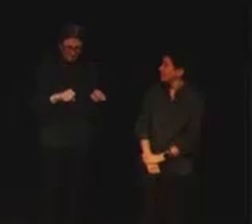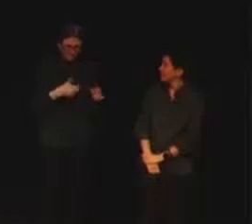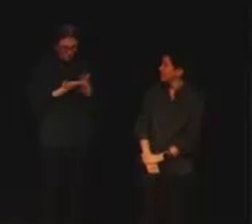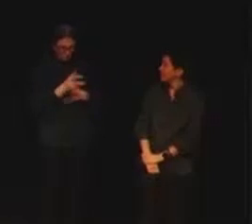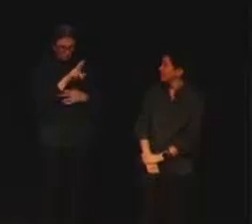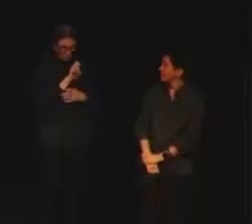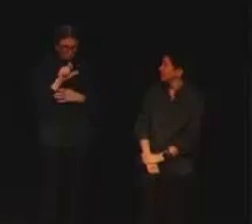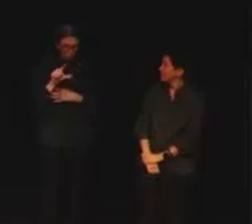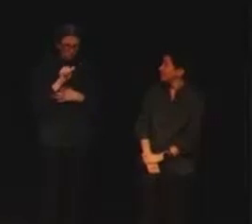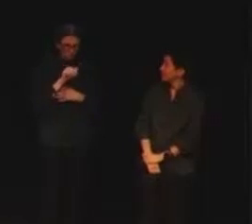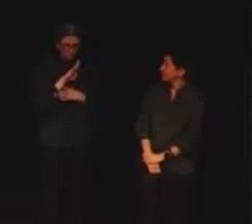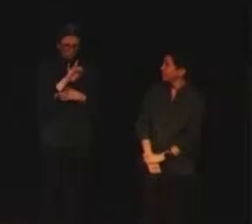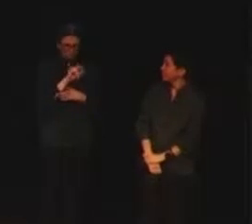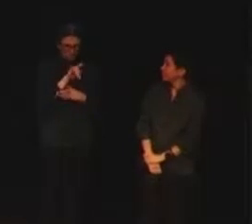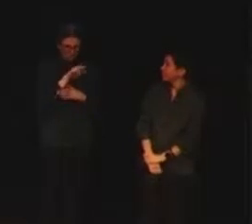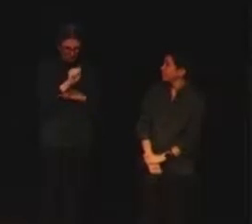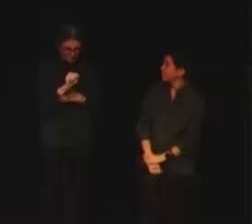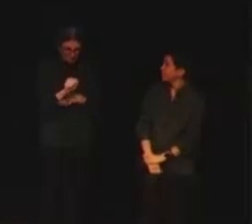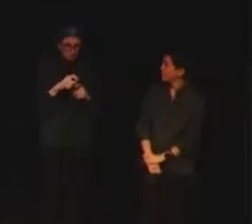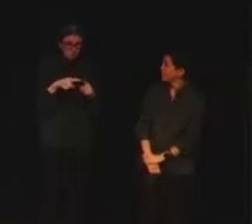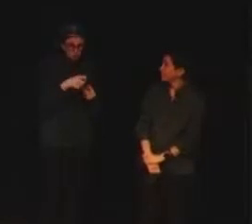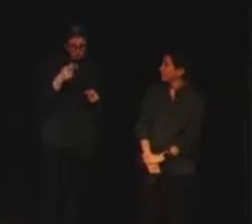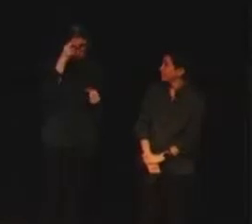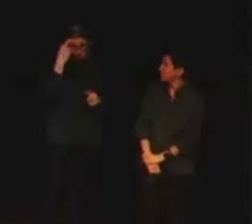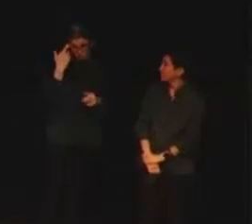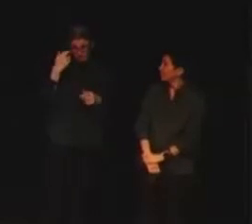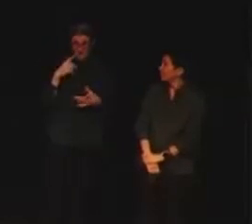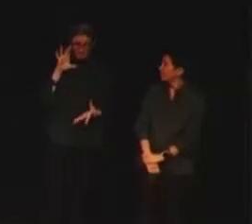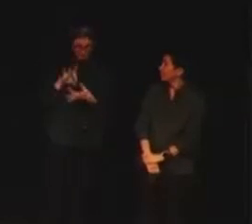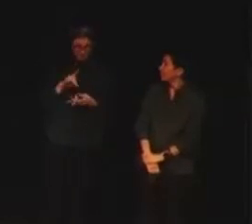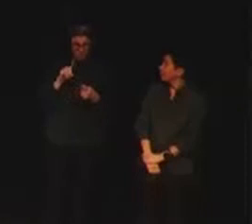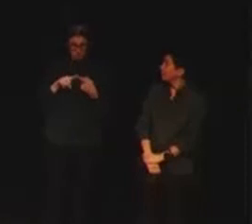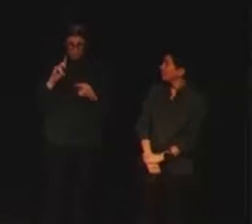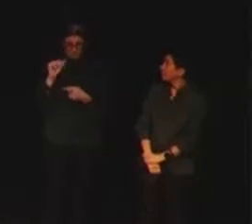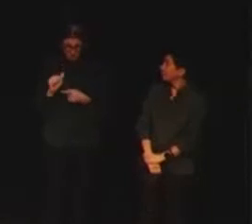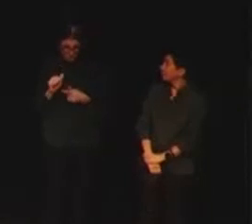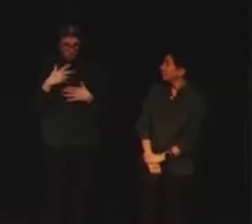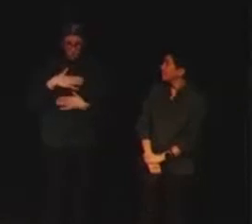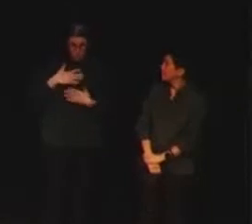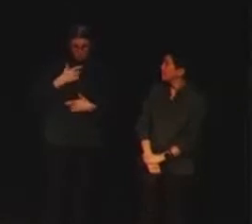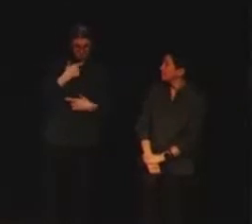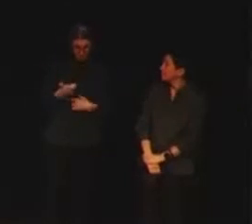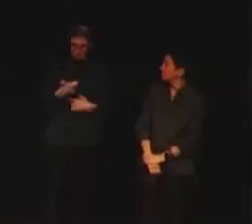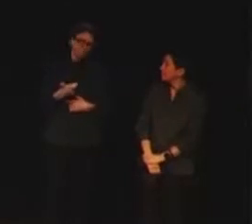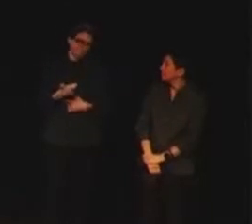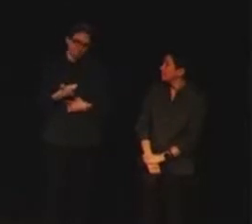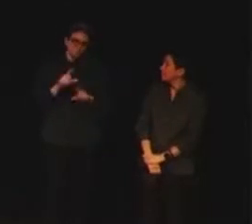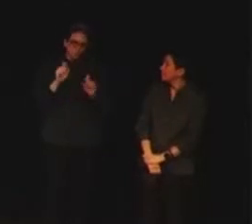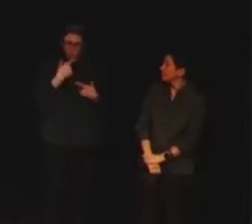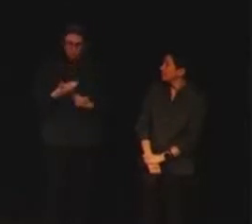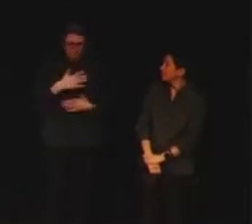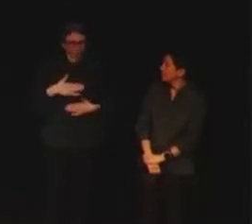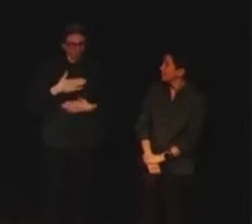Abilities, and you don't have to realize that you have a disability connection to appreciate these amazing films. Thank you all so